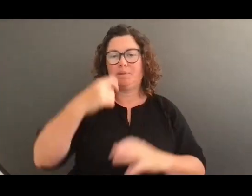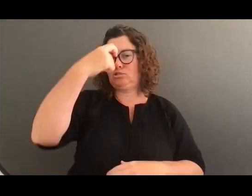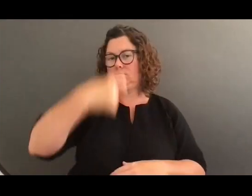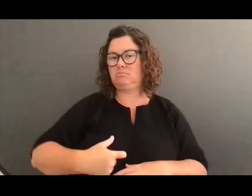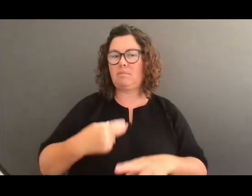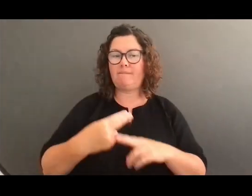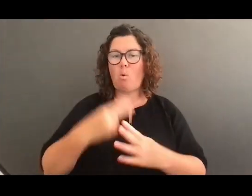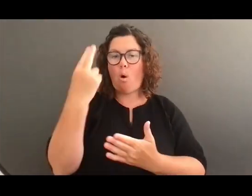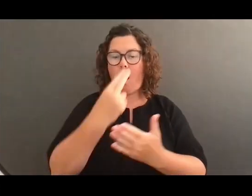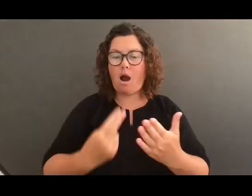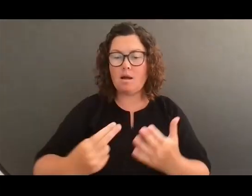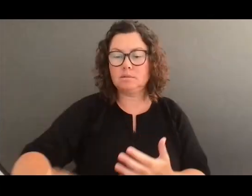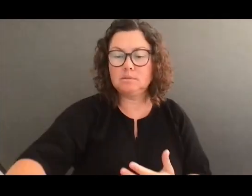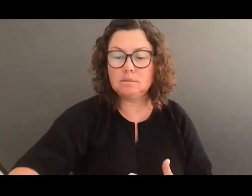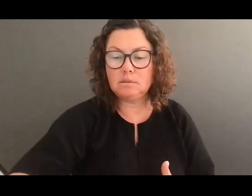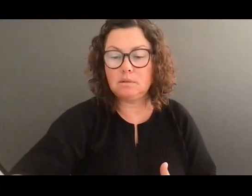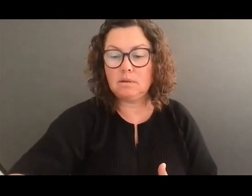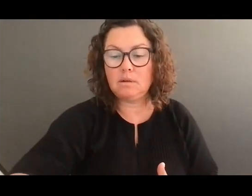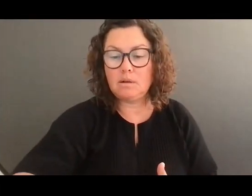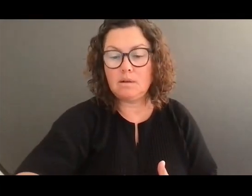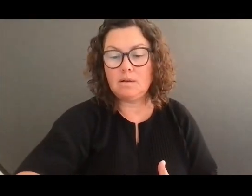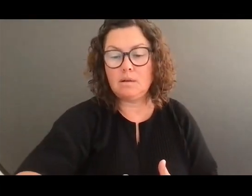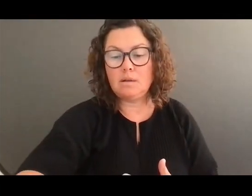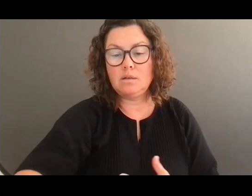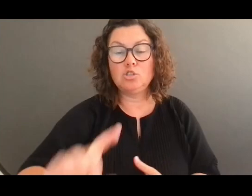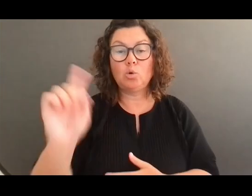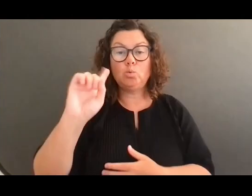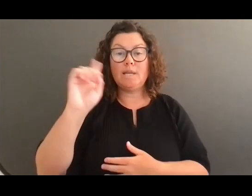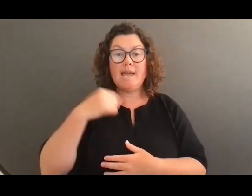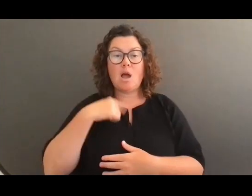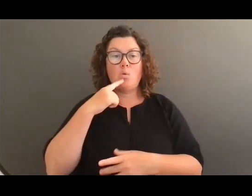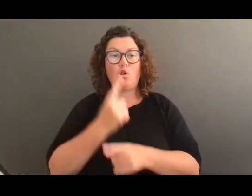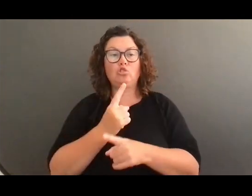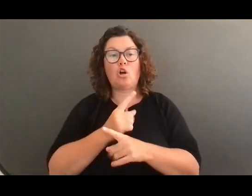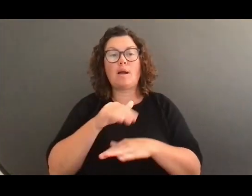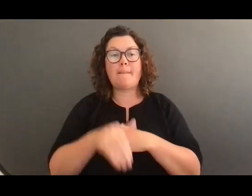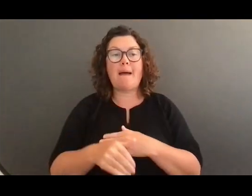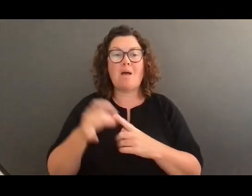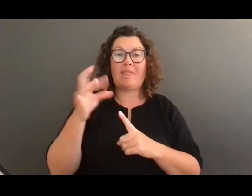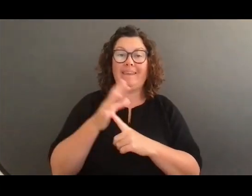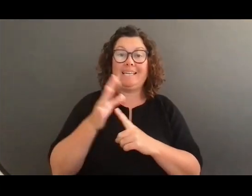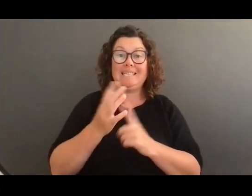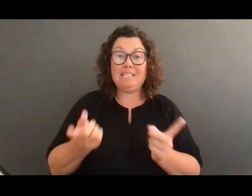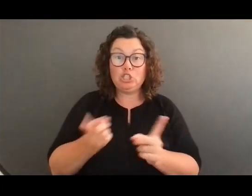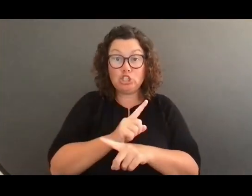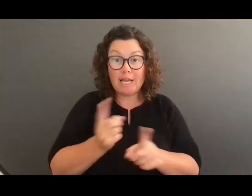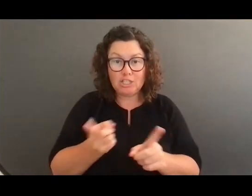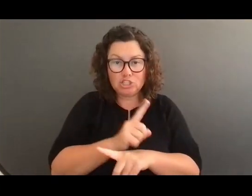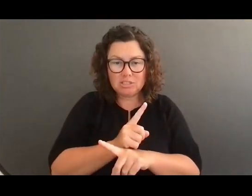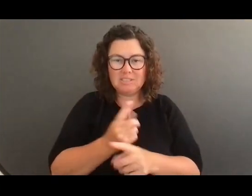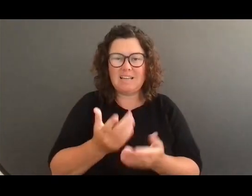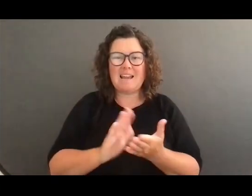9. So that's the key changes and how it's refreshed and authentic and repositioned for